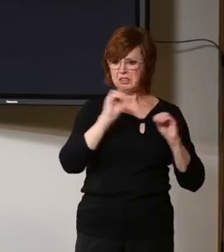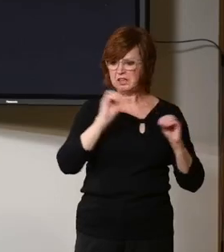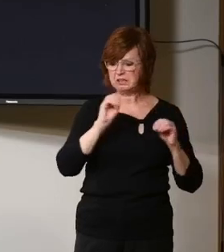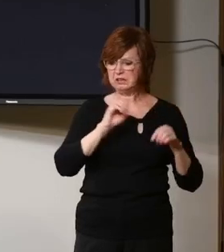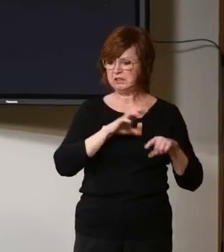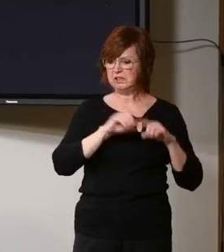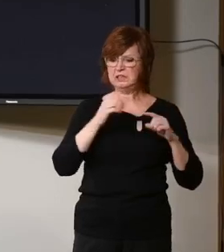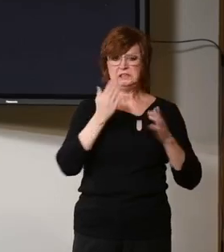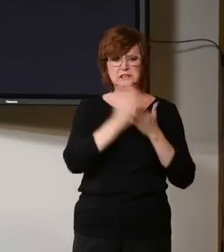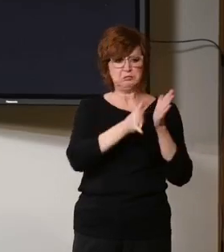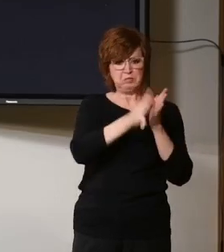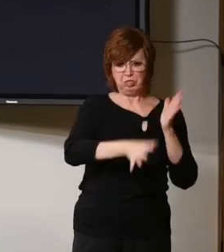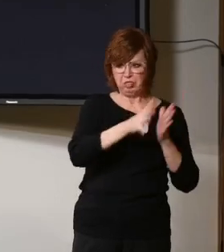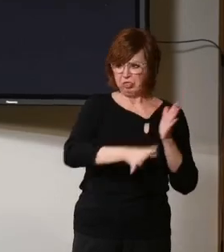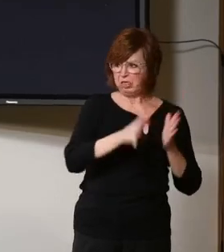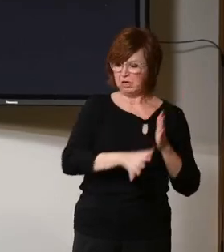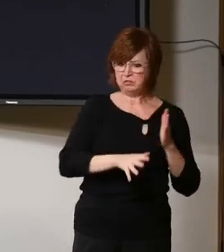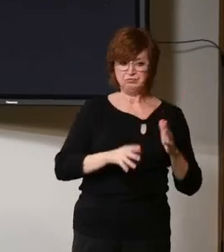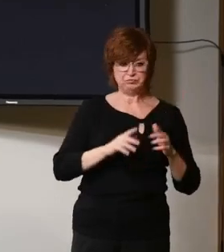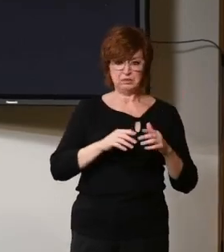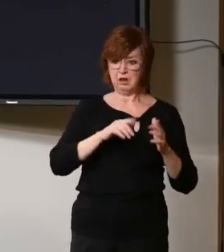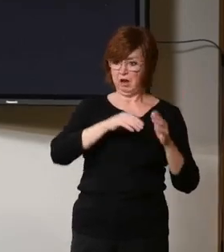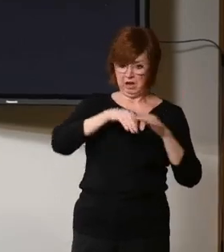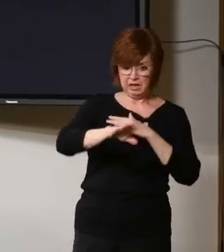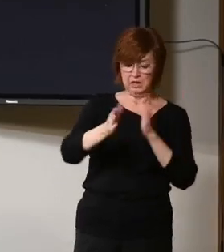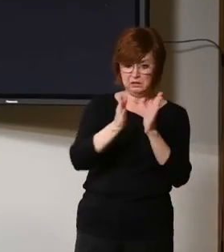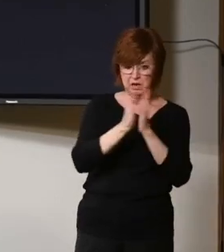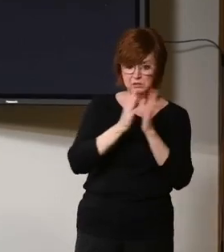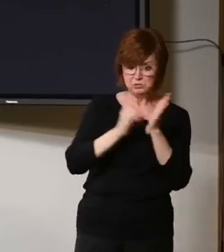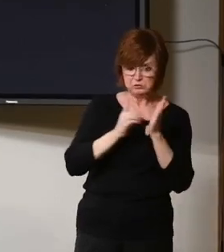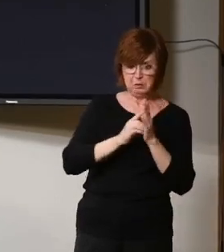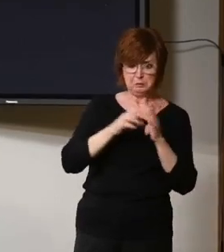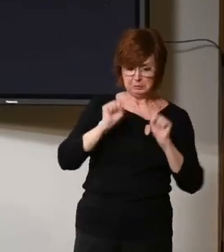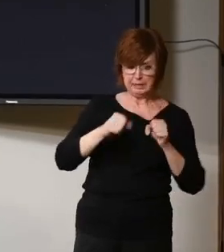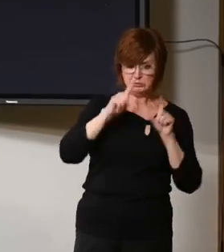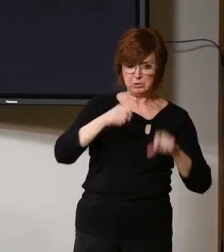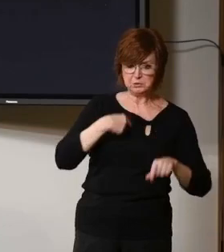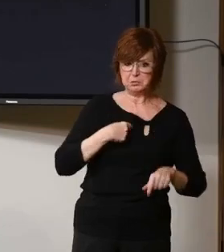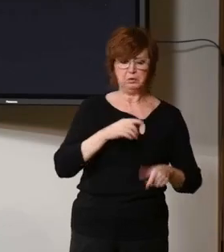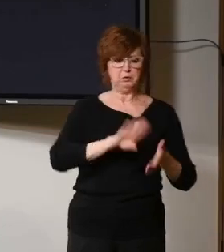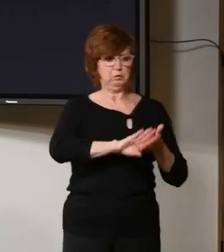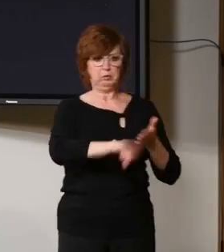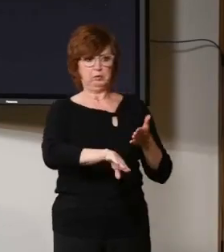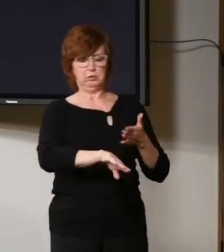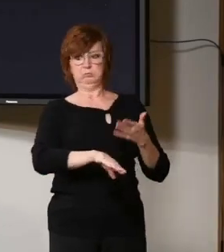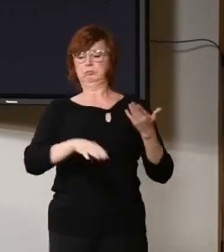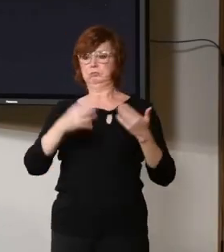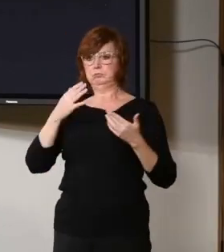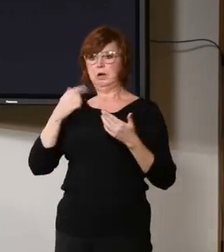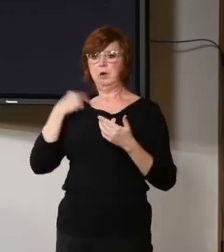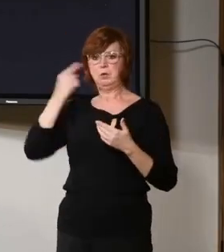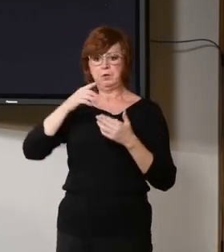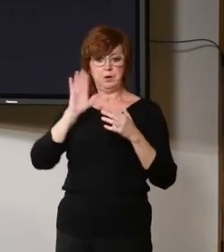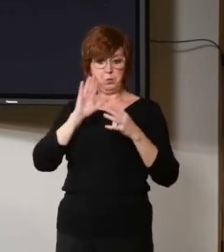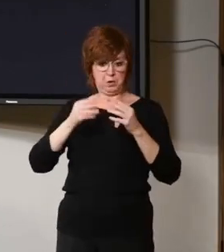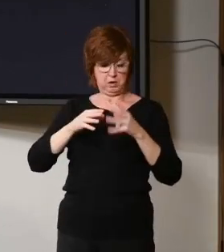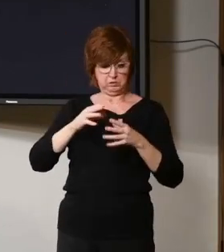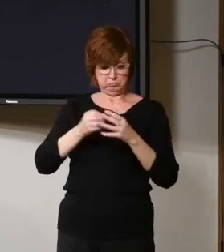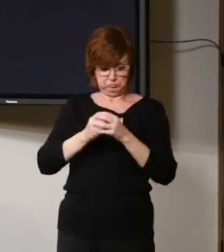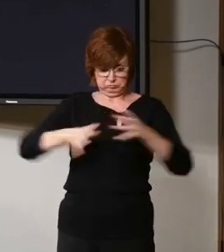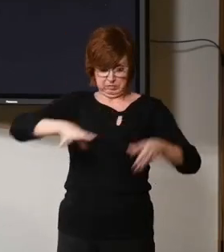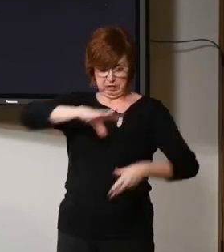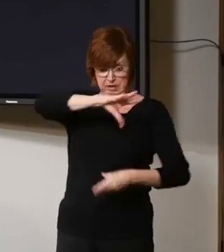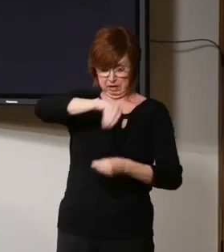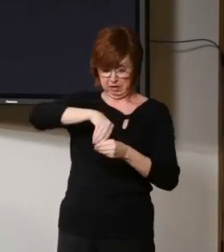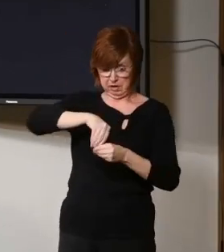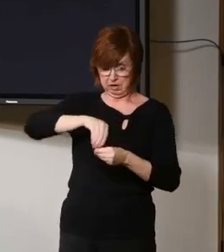who are tested to catch more cases. Thank you. Yeah, thanks. So it's really important that we conserve testing